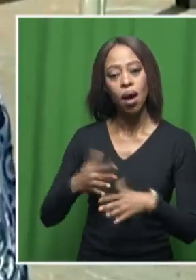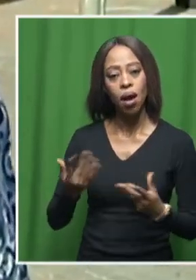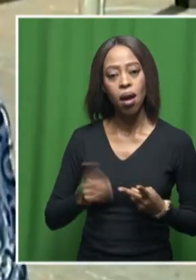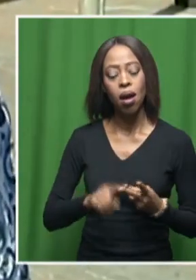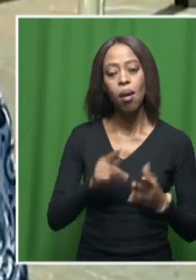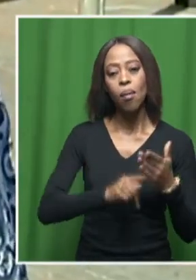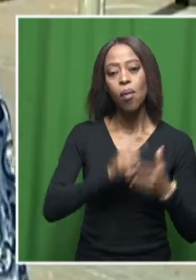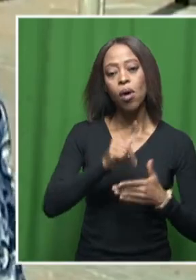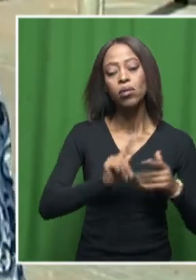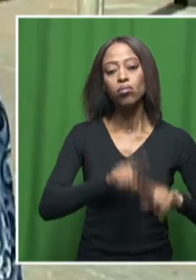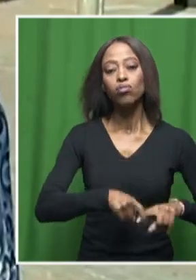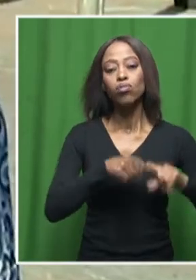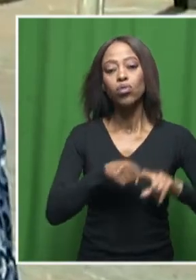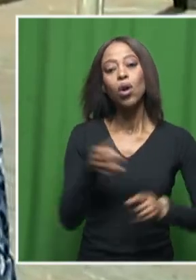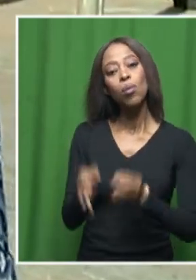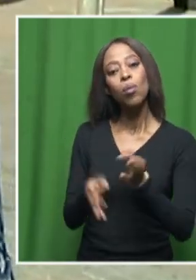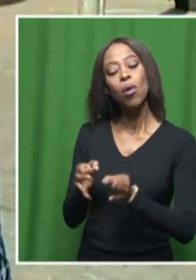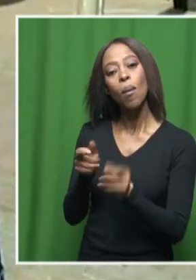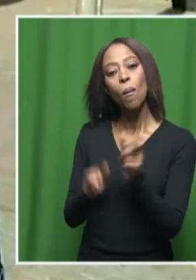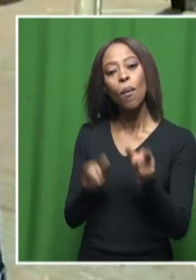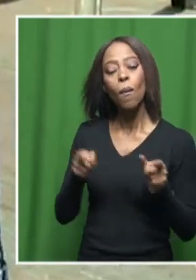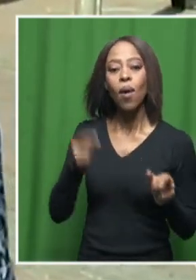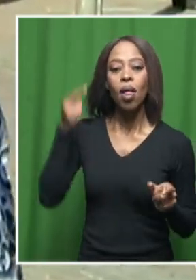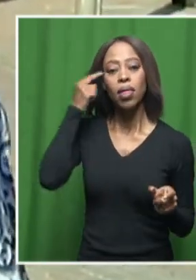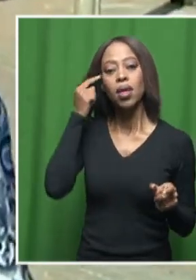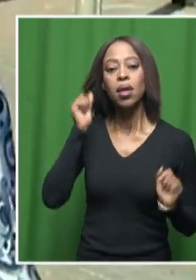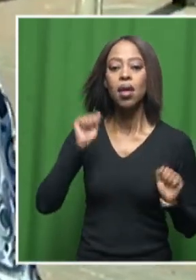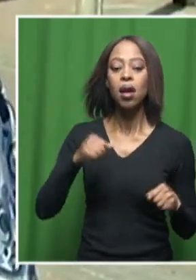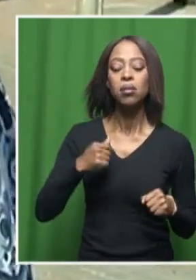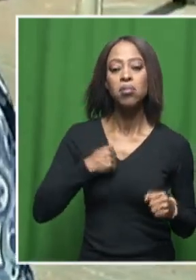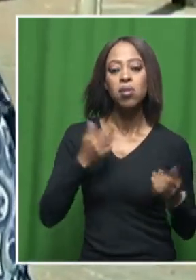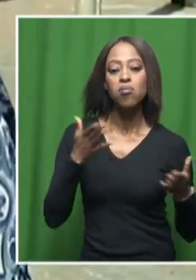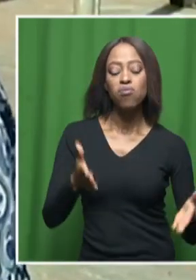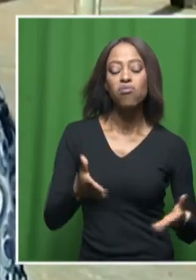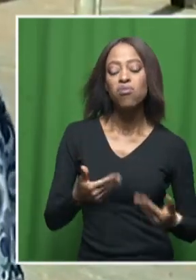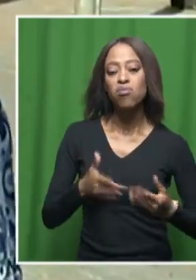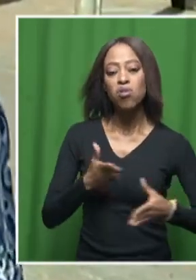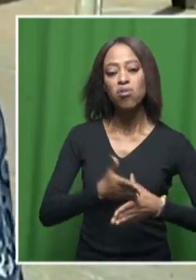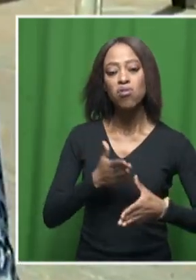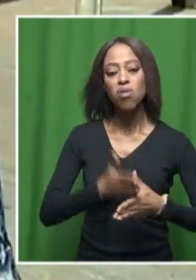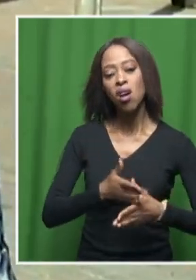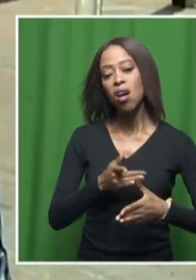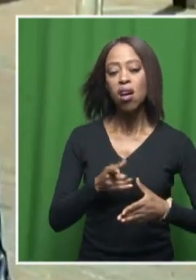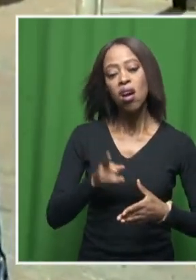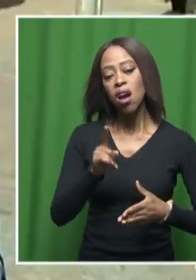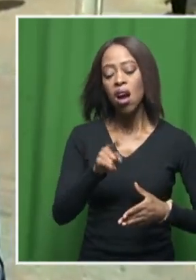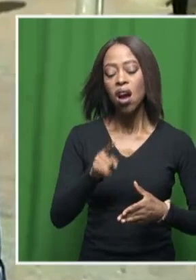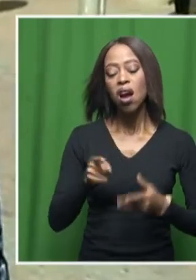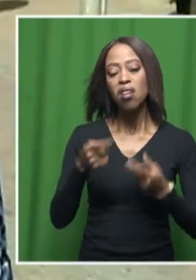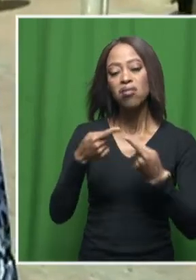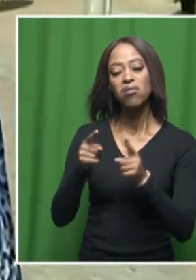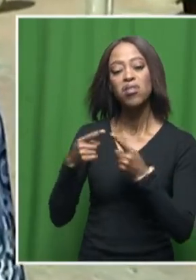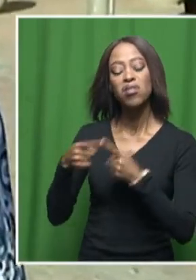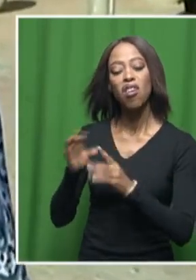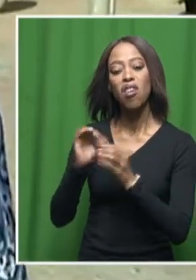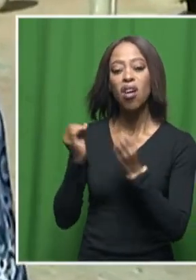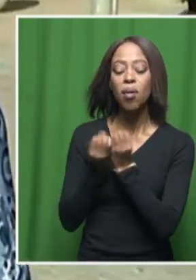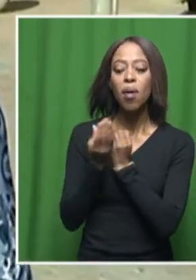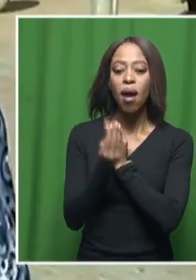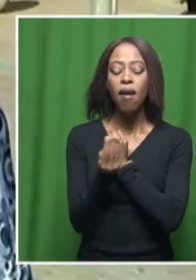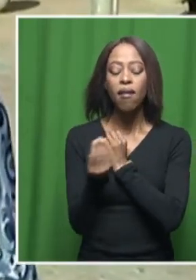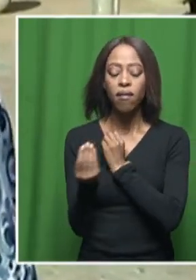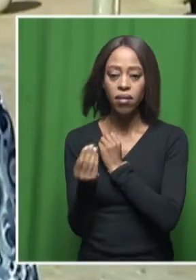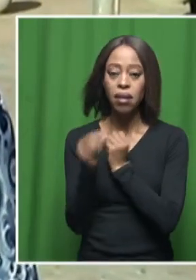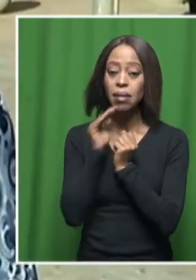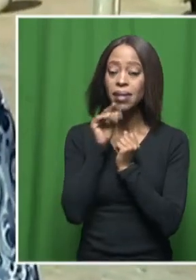being stopped by politicians who think that I've arrived now, I need to stop, look at the direction. There are different parties as well. That